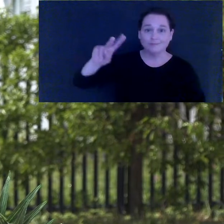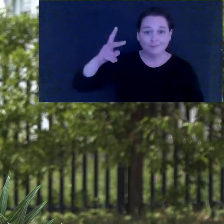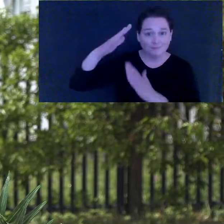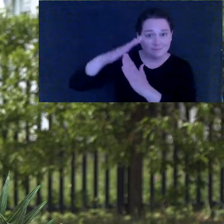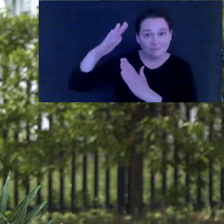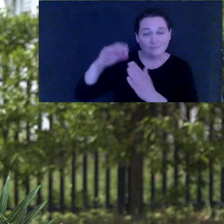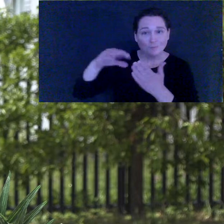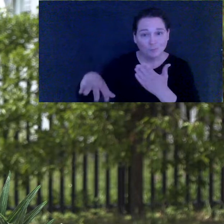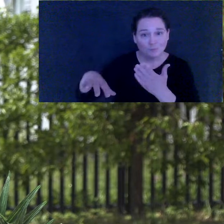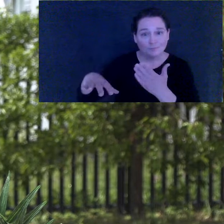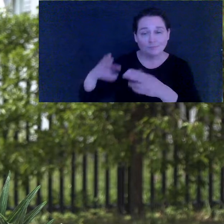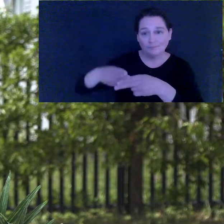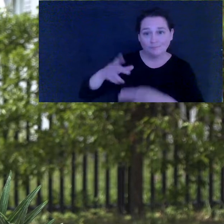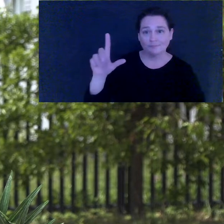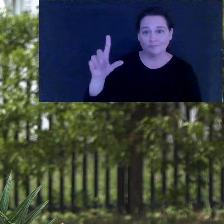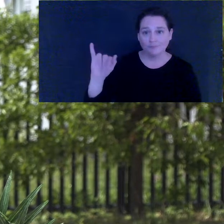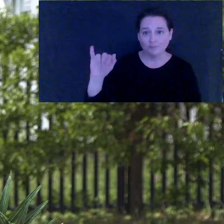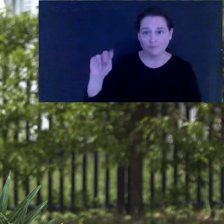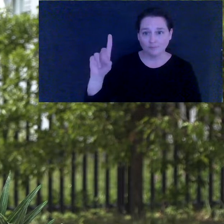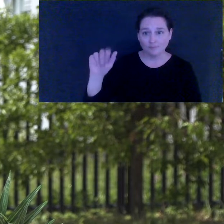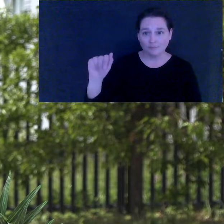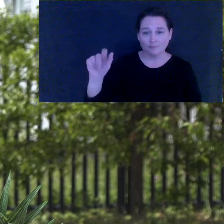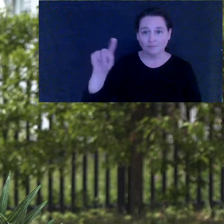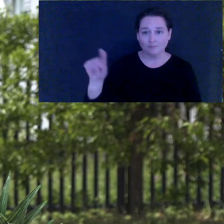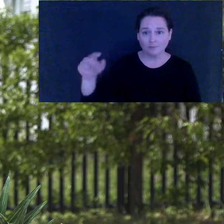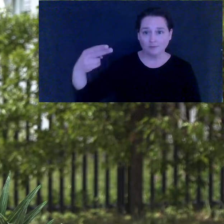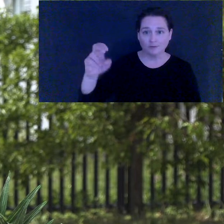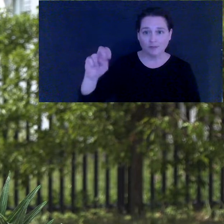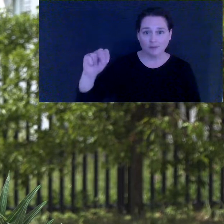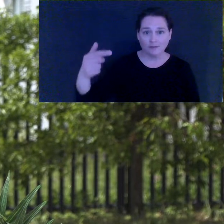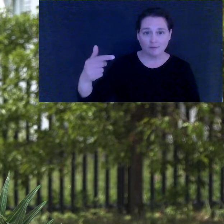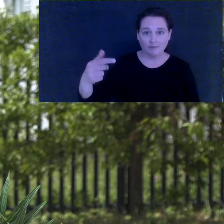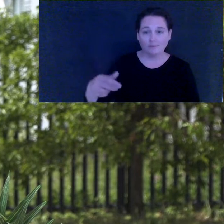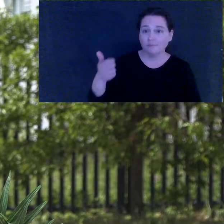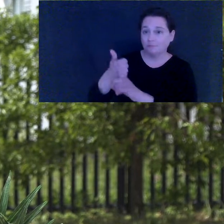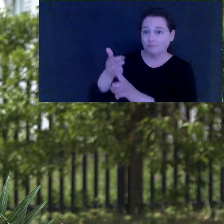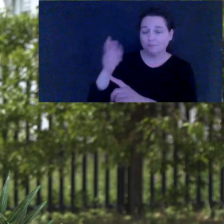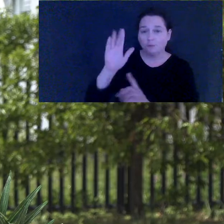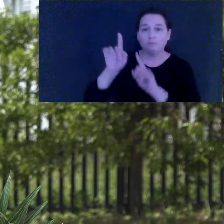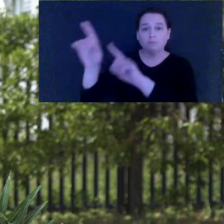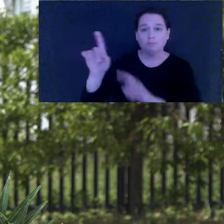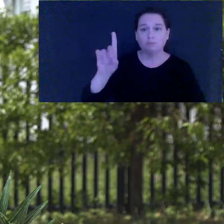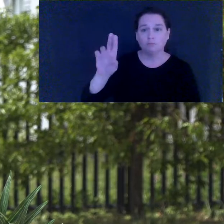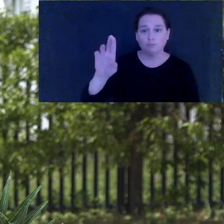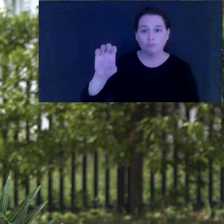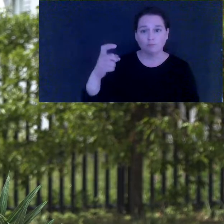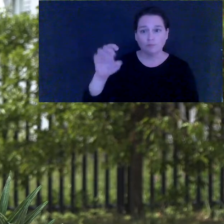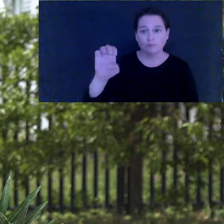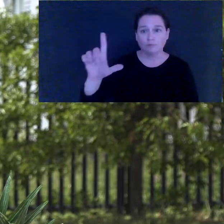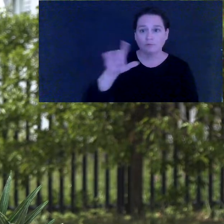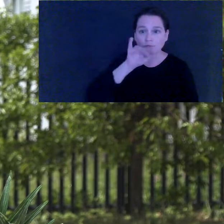I'd like to present to you your salutatorian, Linda Zhang. Linda will be attending